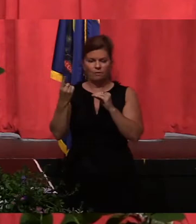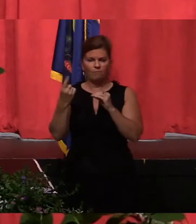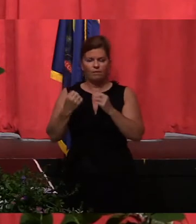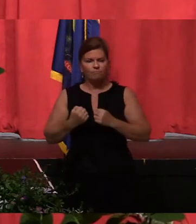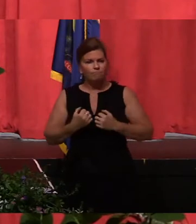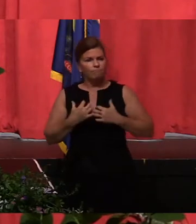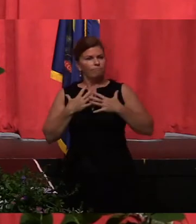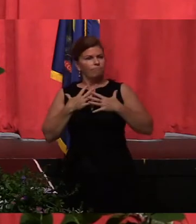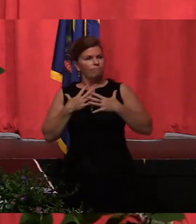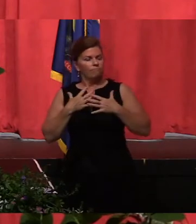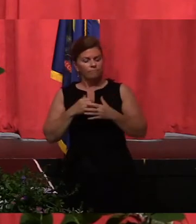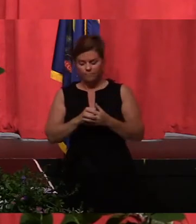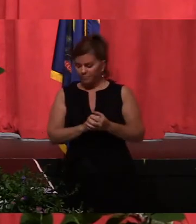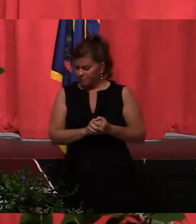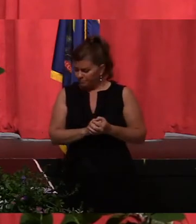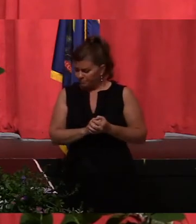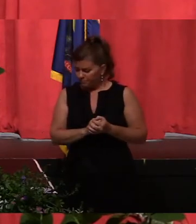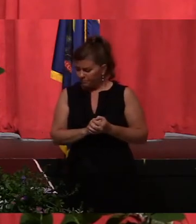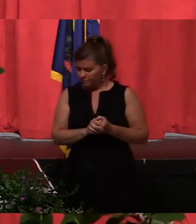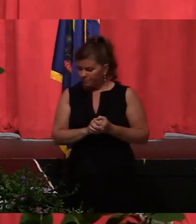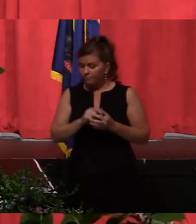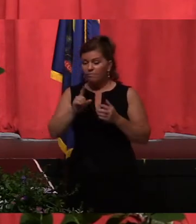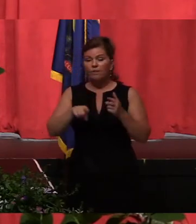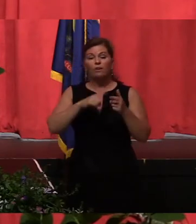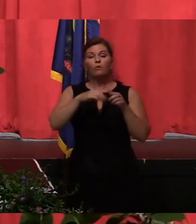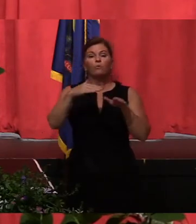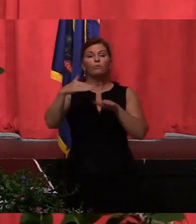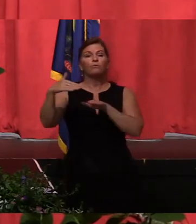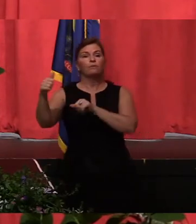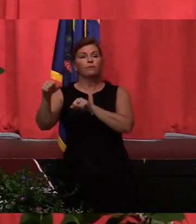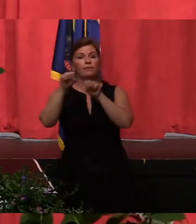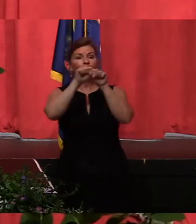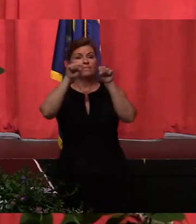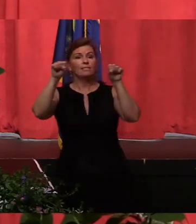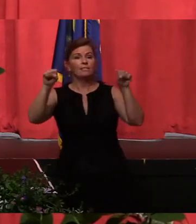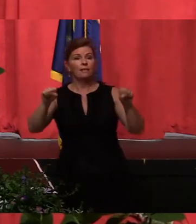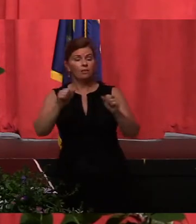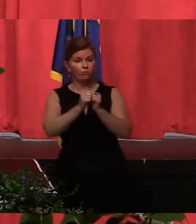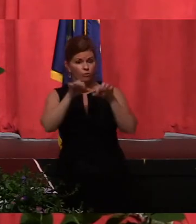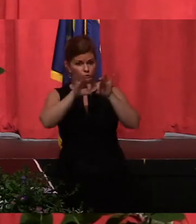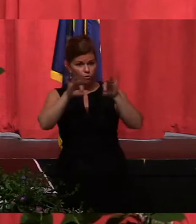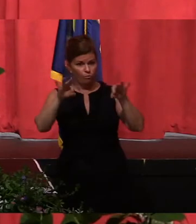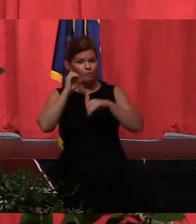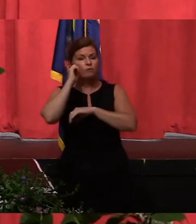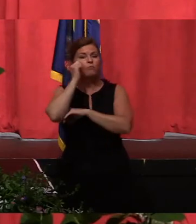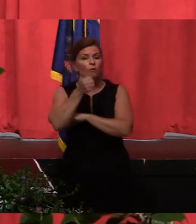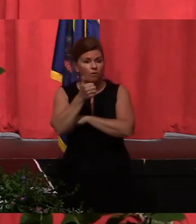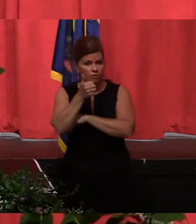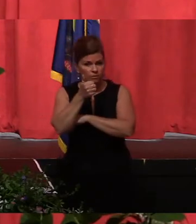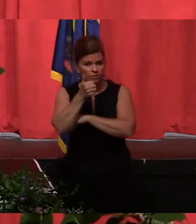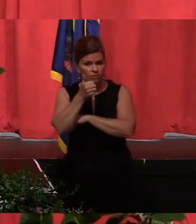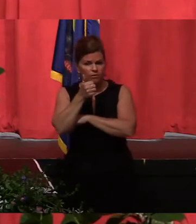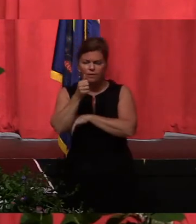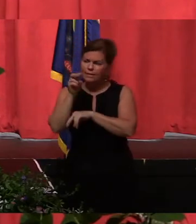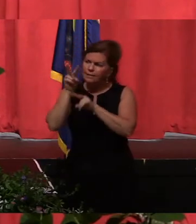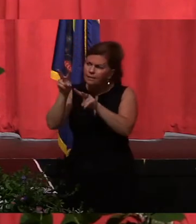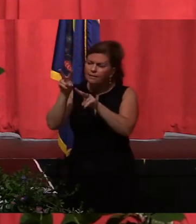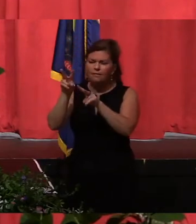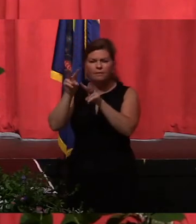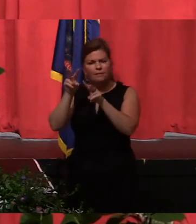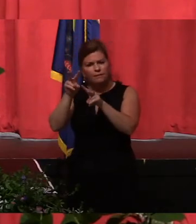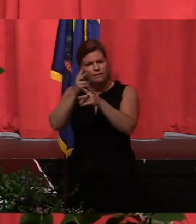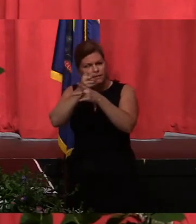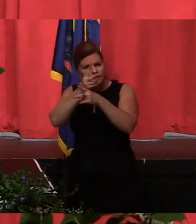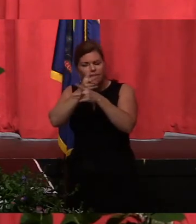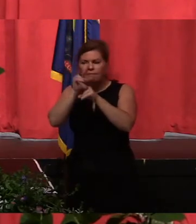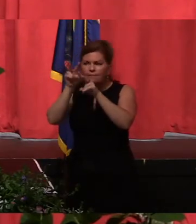way. As you leave the stage with your diploma tomorrow, keep watch for the people from whom